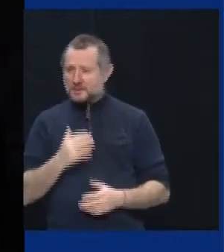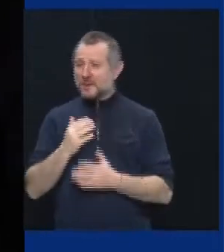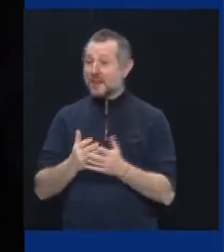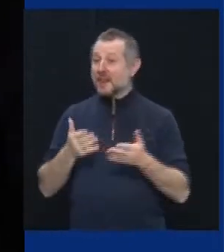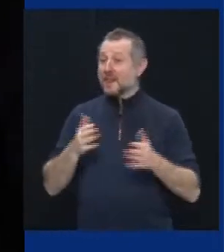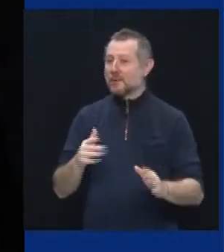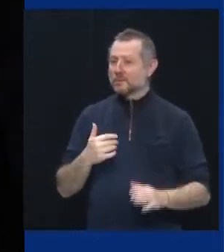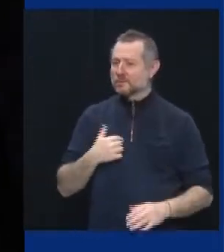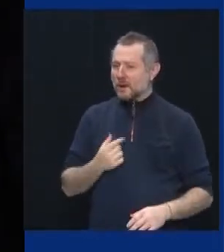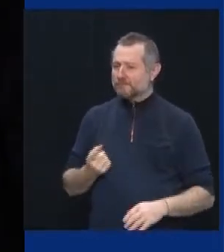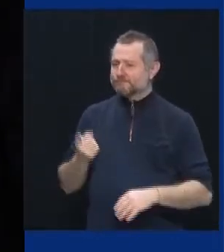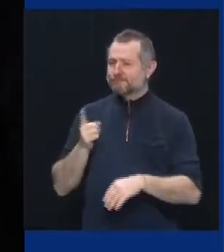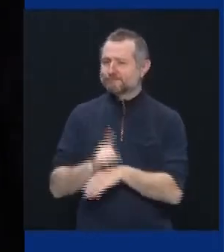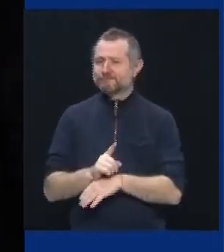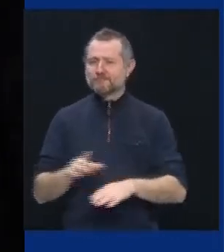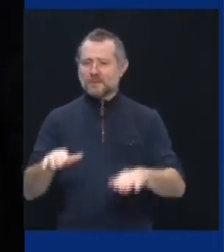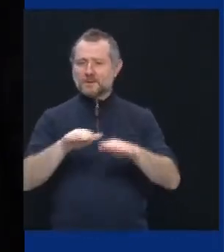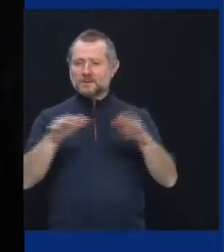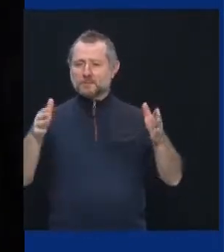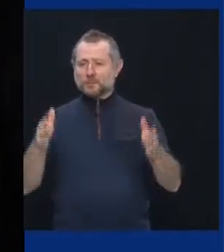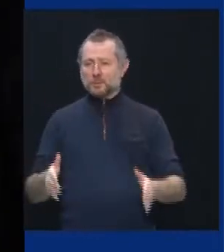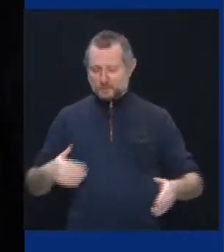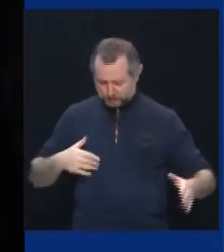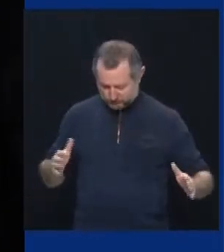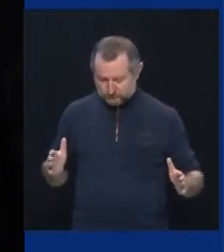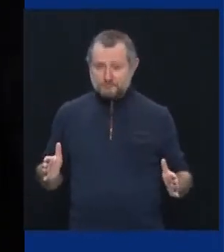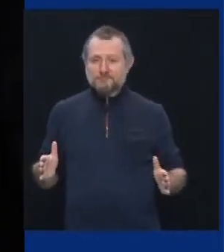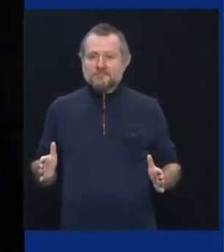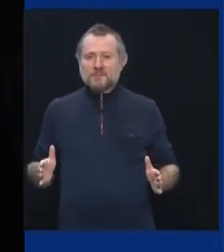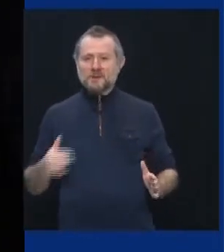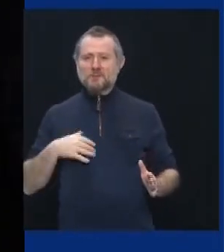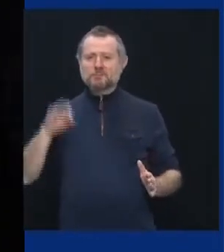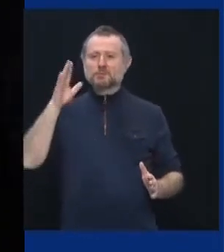your pulpit. That's right. And deliver Women's Day